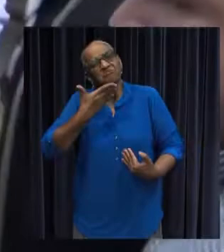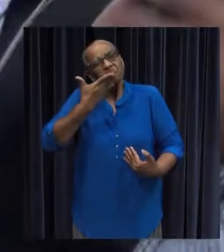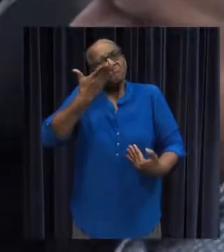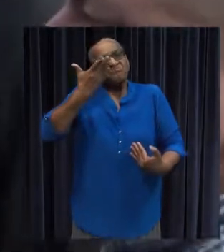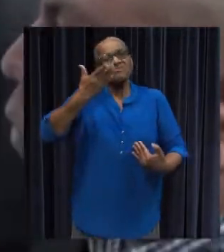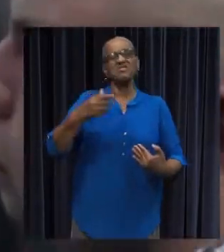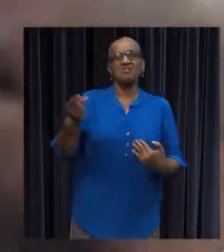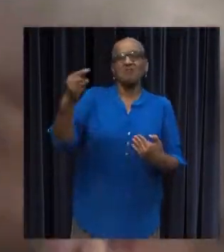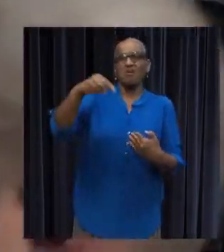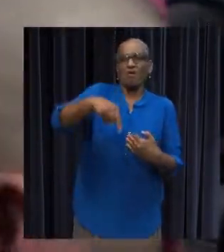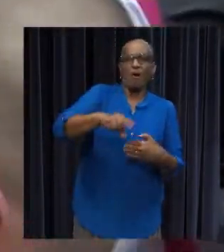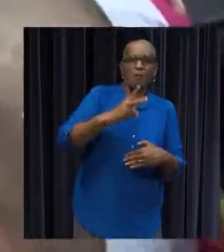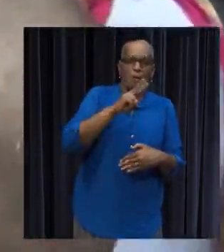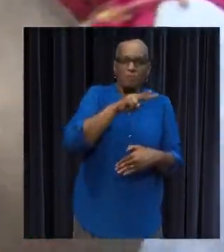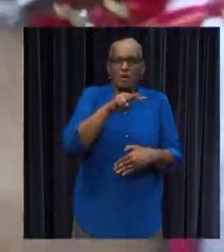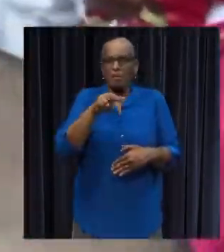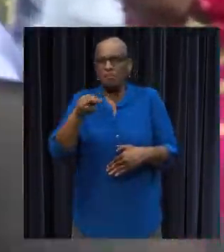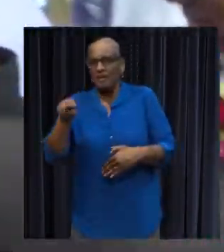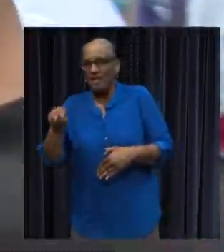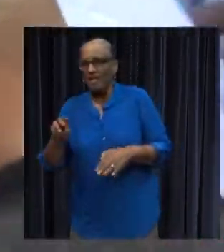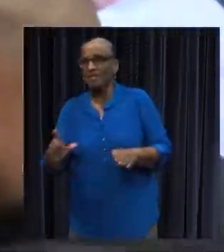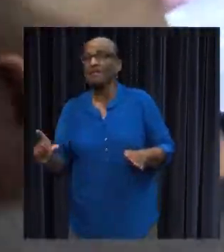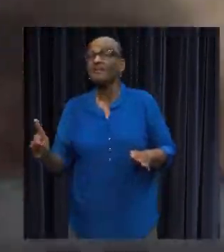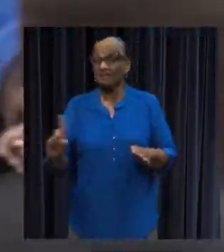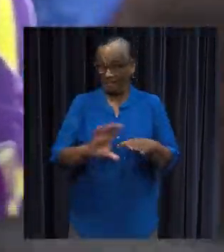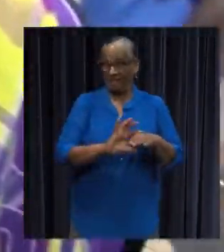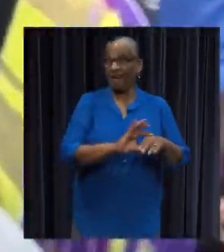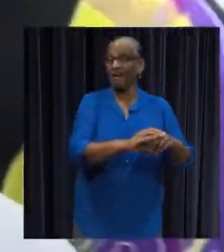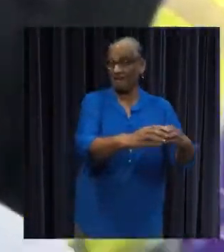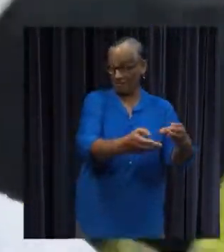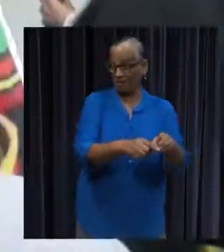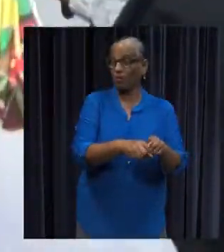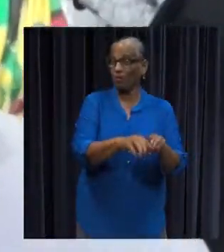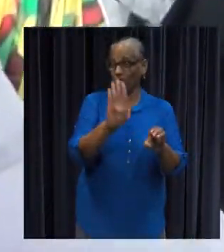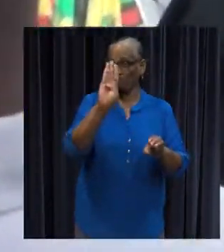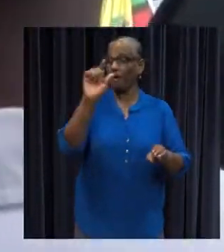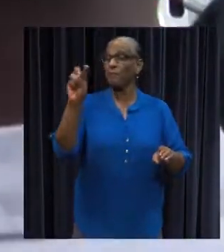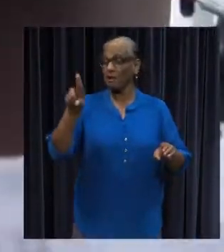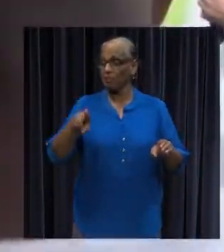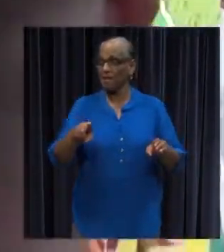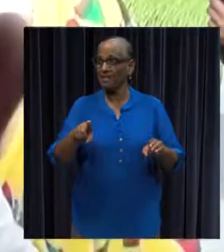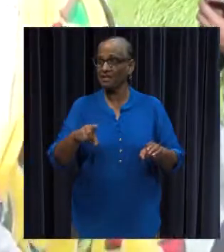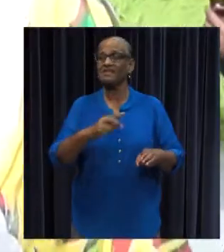welcome dignitaries. This time, it was a government delegation